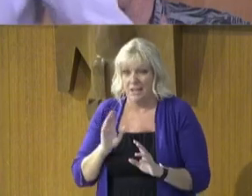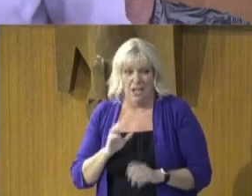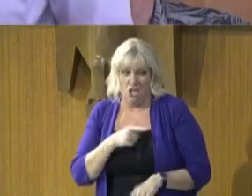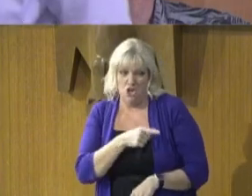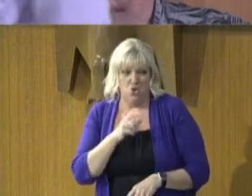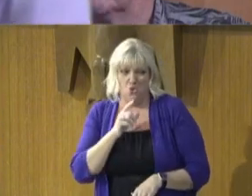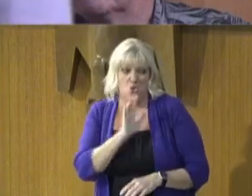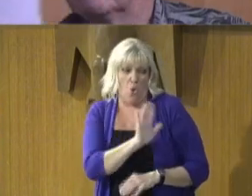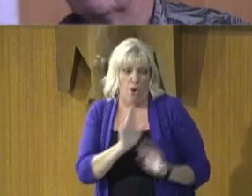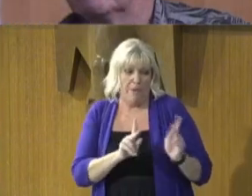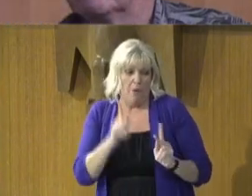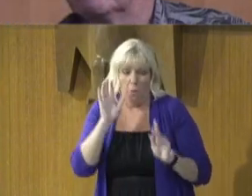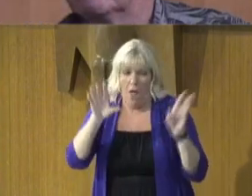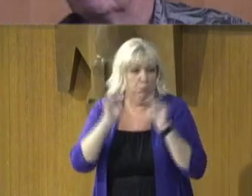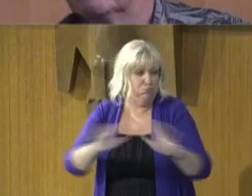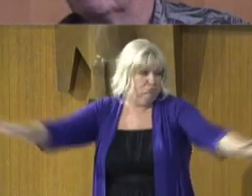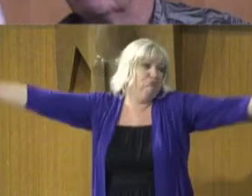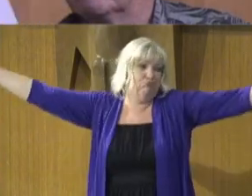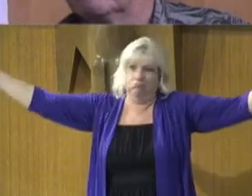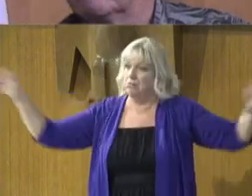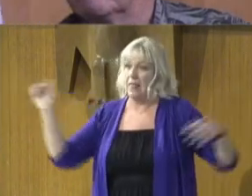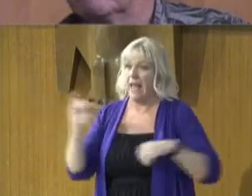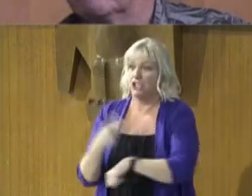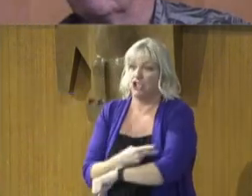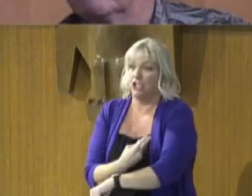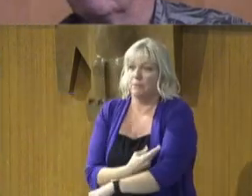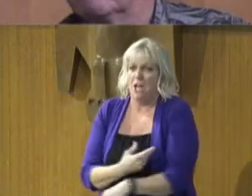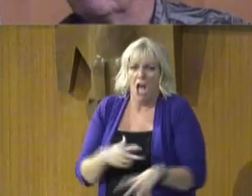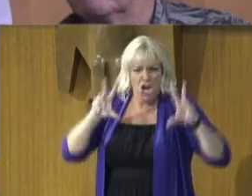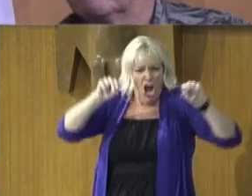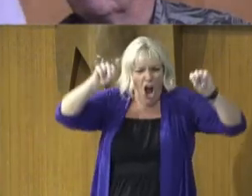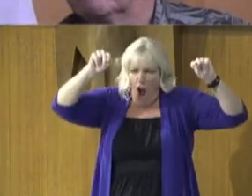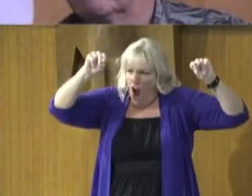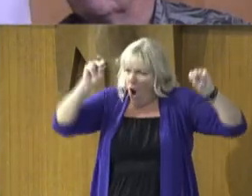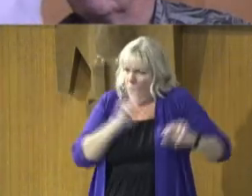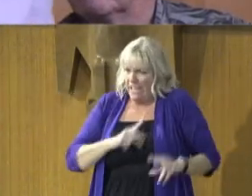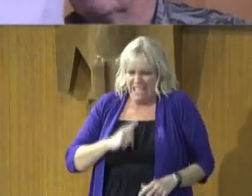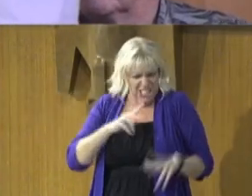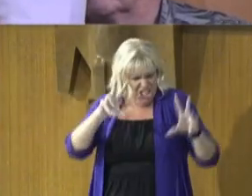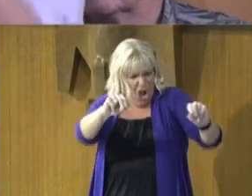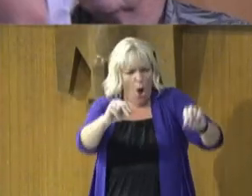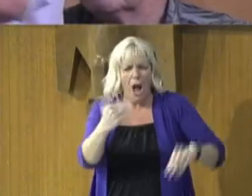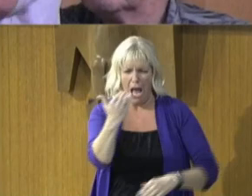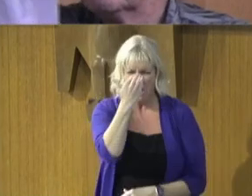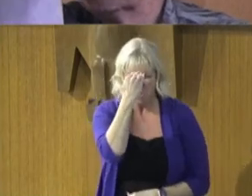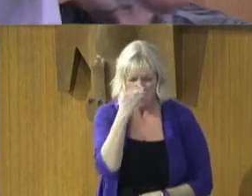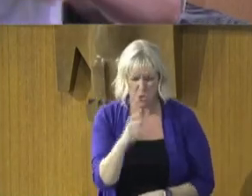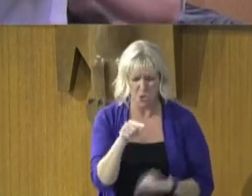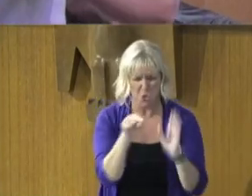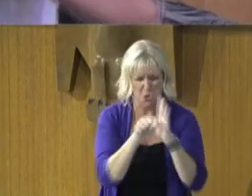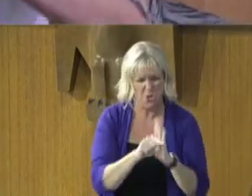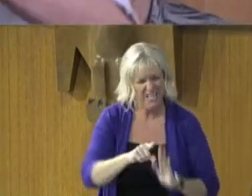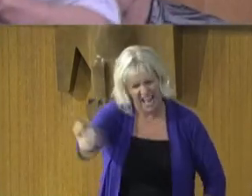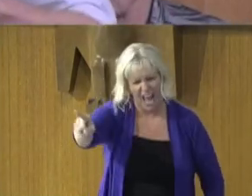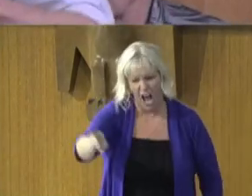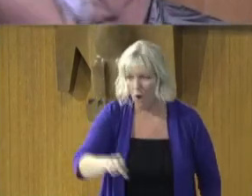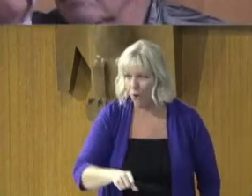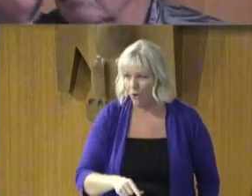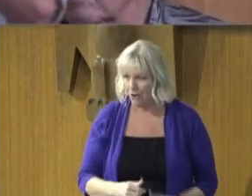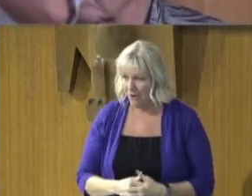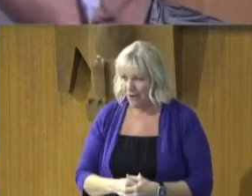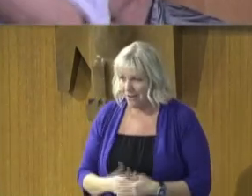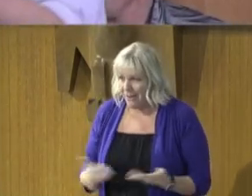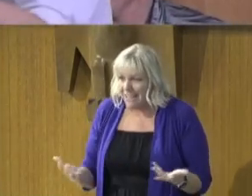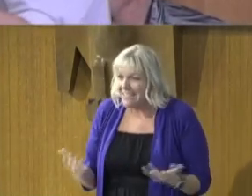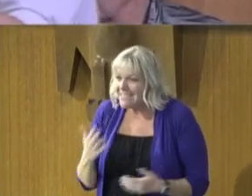be scattered like sheep without a shepherd. No, the king screams in reply, I knew you would say something bad. Get out of here. It's just